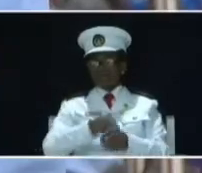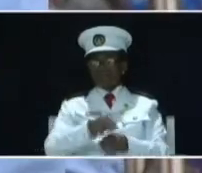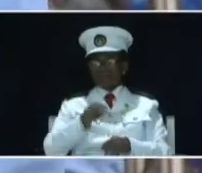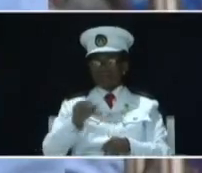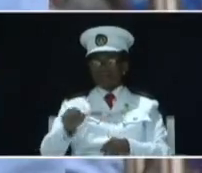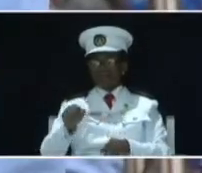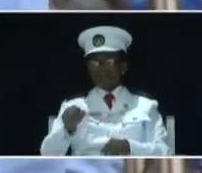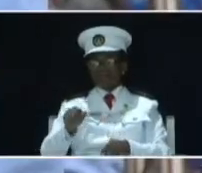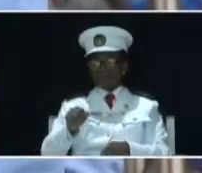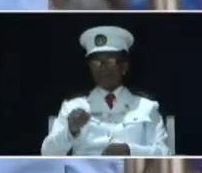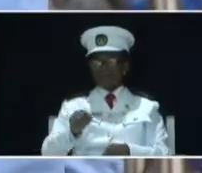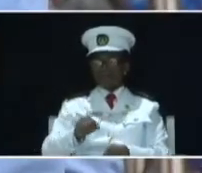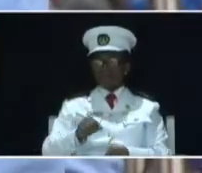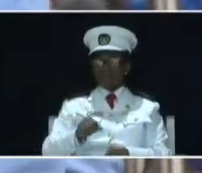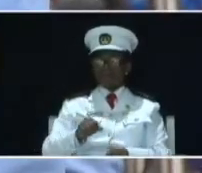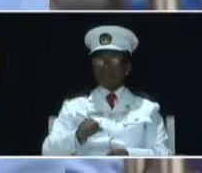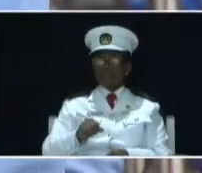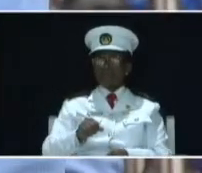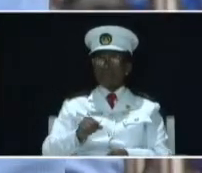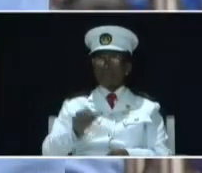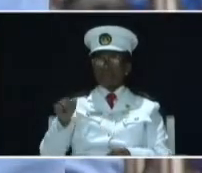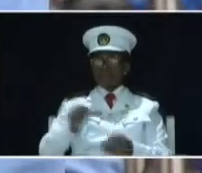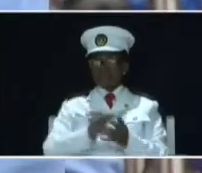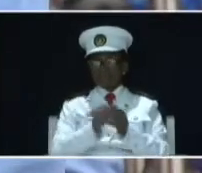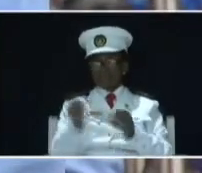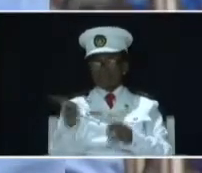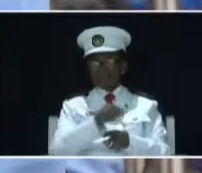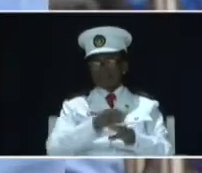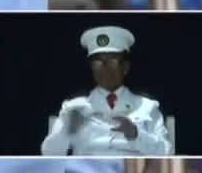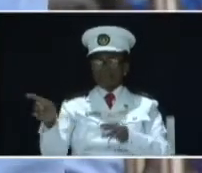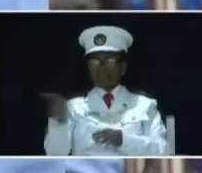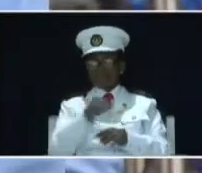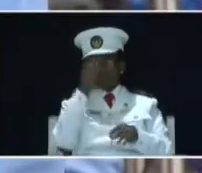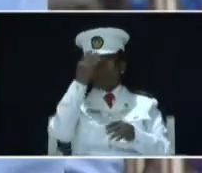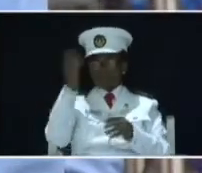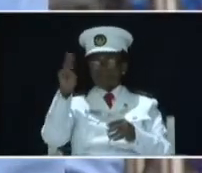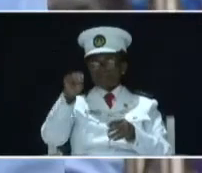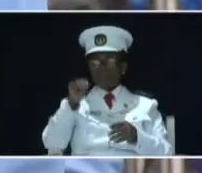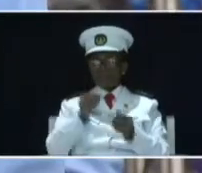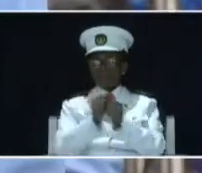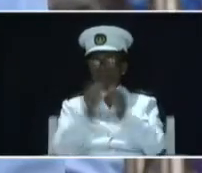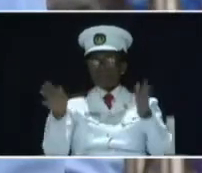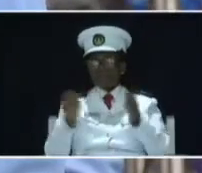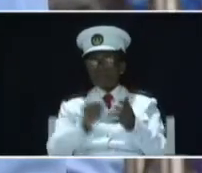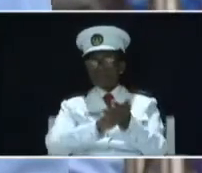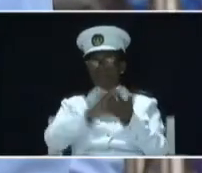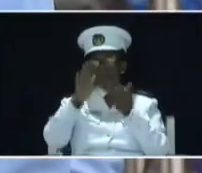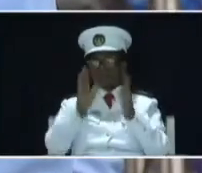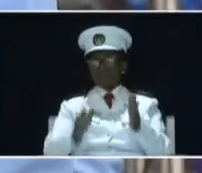But do you know that without the cleaners, the company is not going to last long,